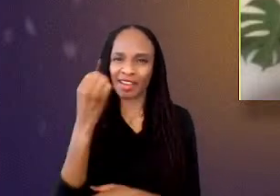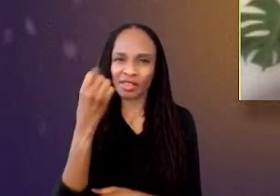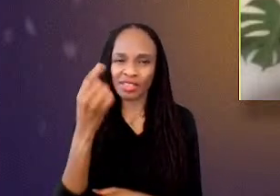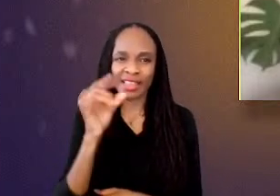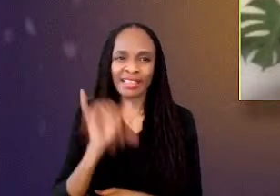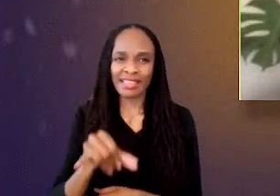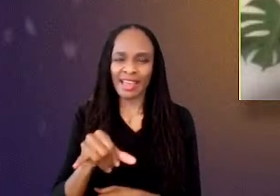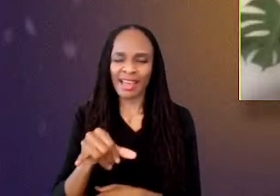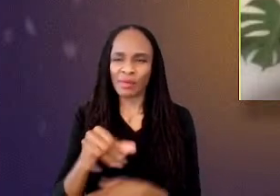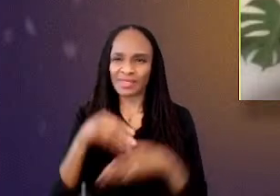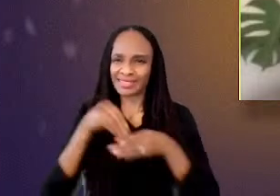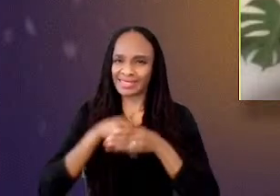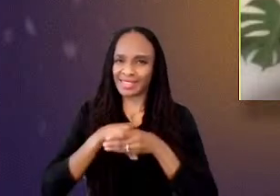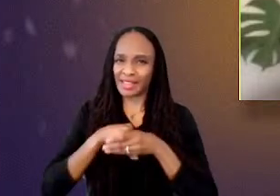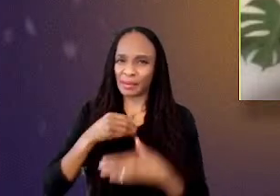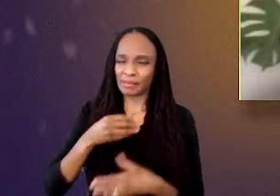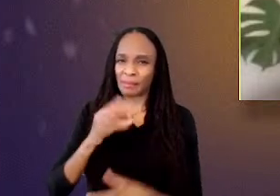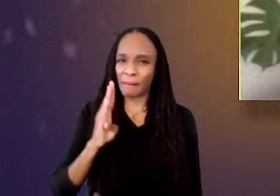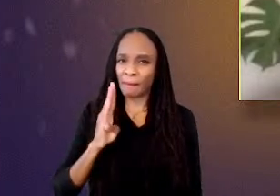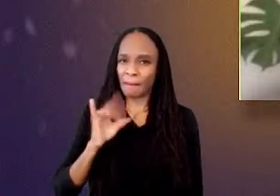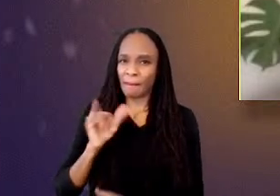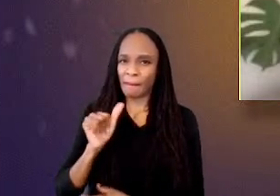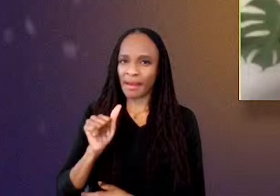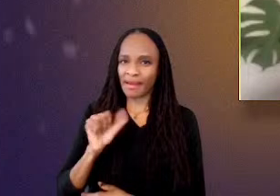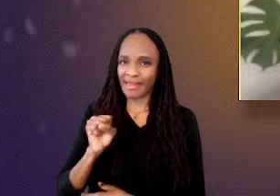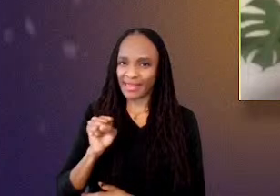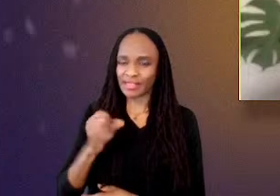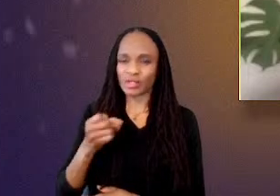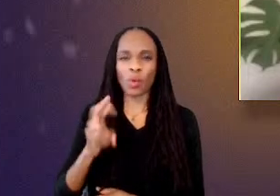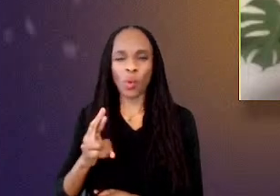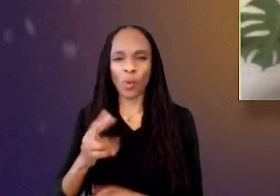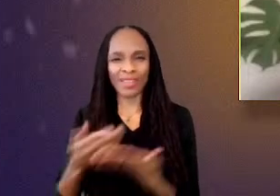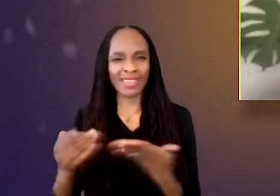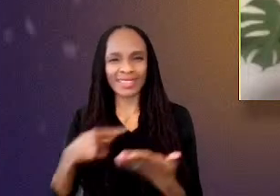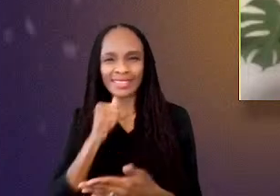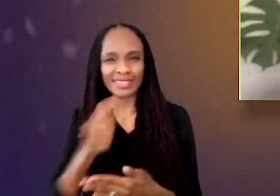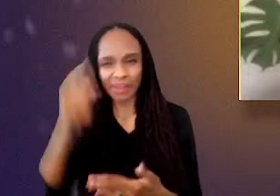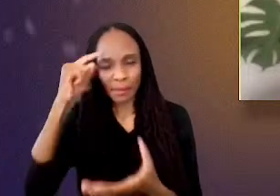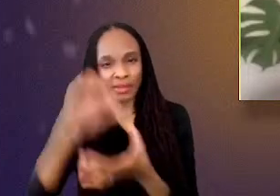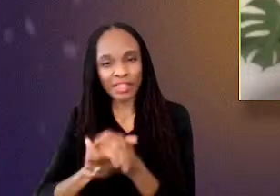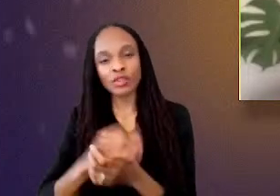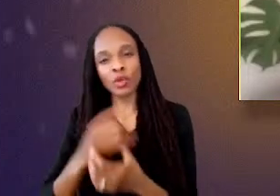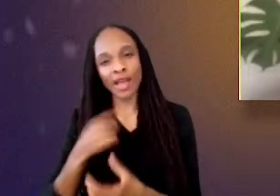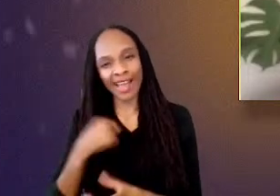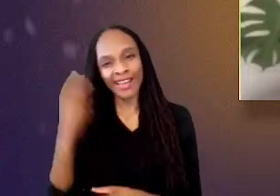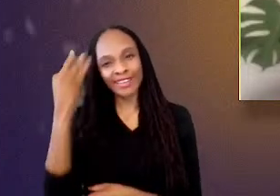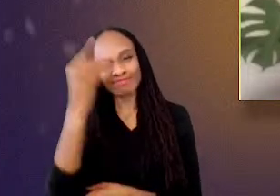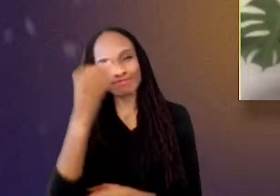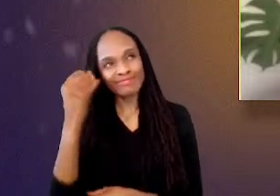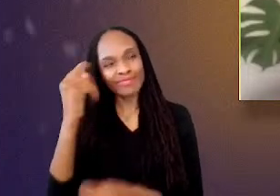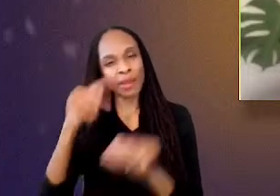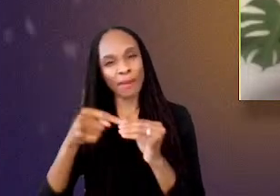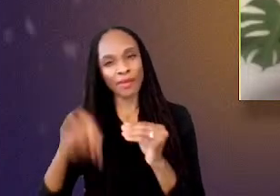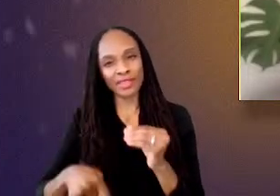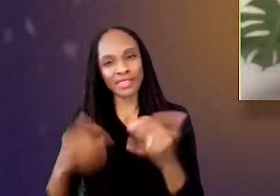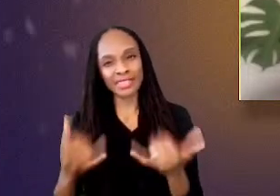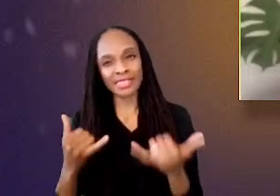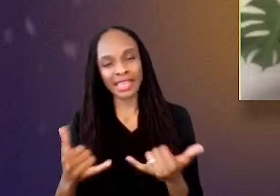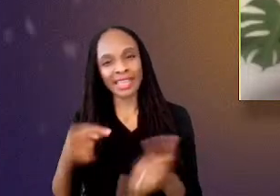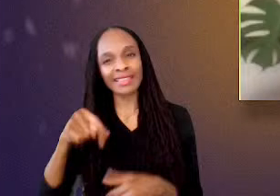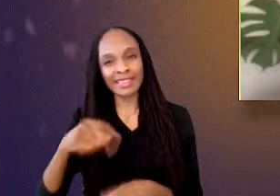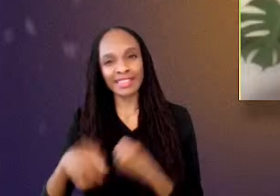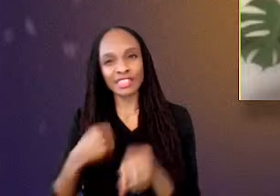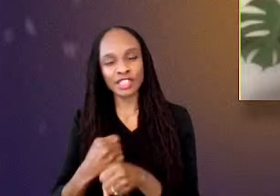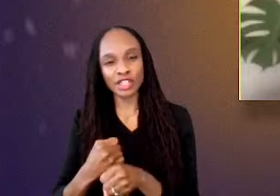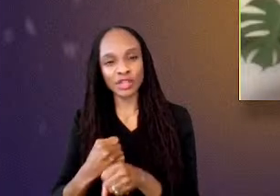held biases or misbeliefs around it. I was thinking about this today, and this year was